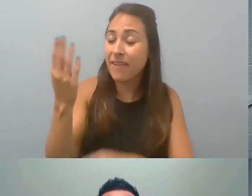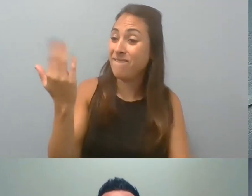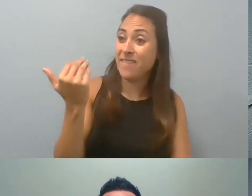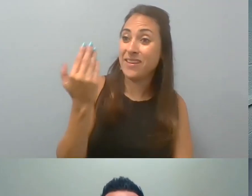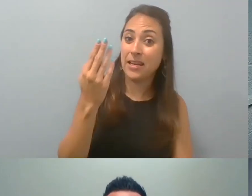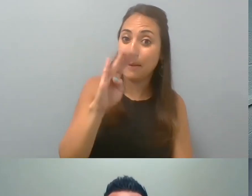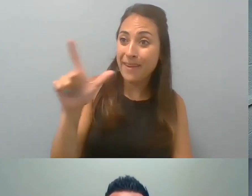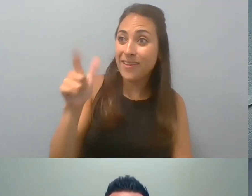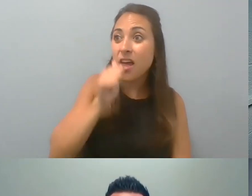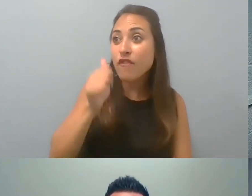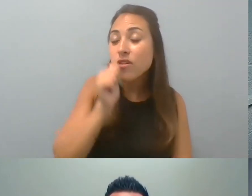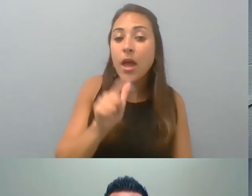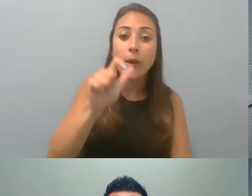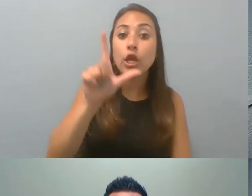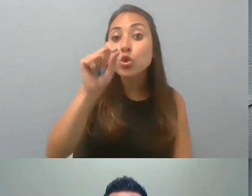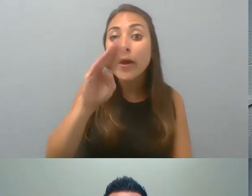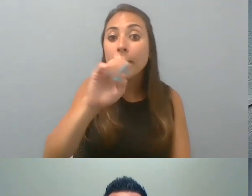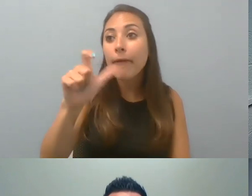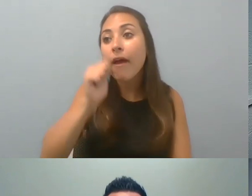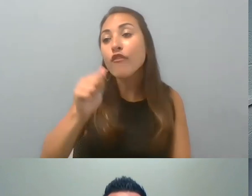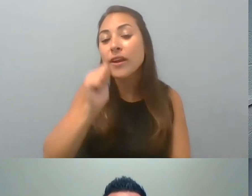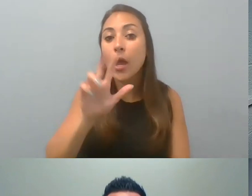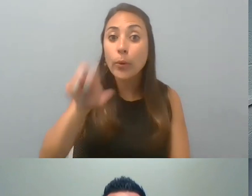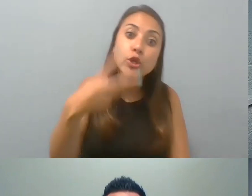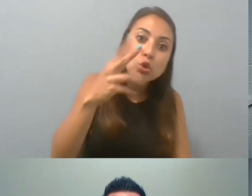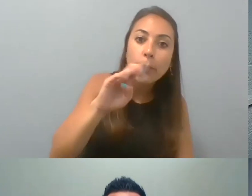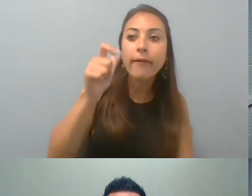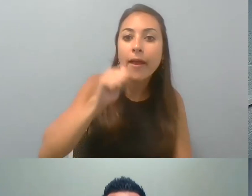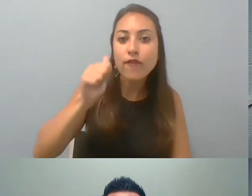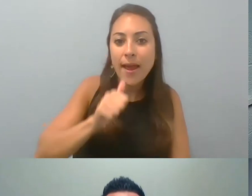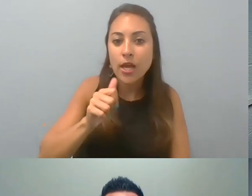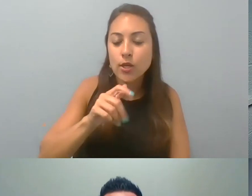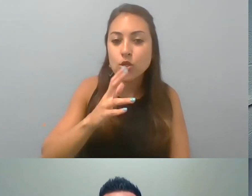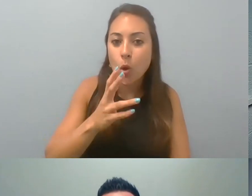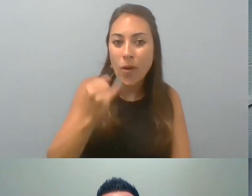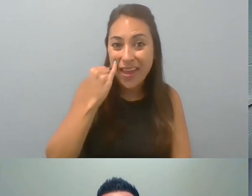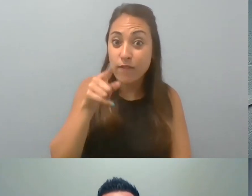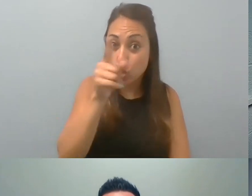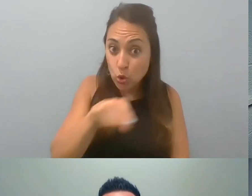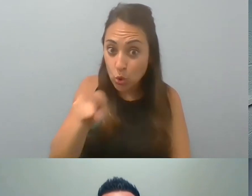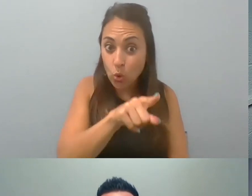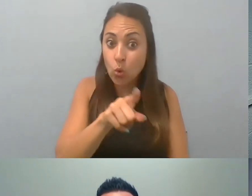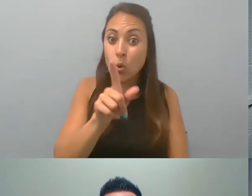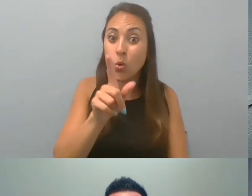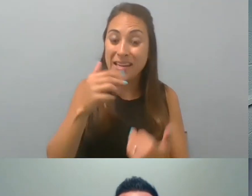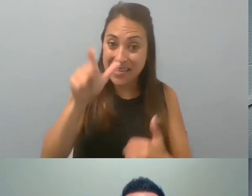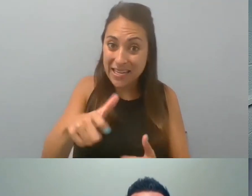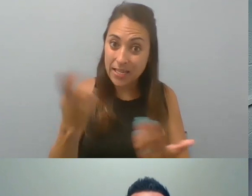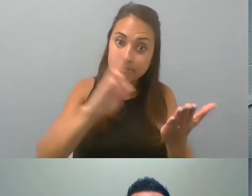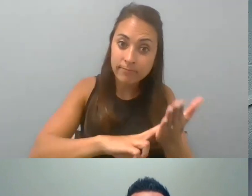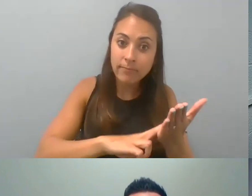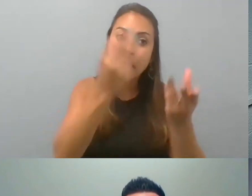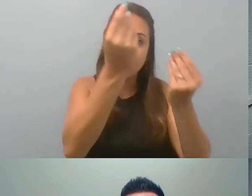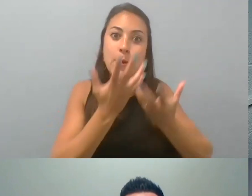a day, or we need 20, or we need 2. So indicating that you are on that plan helps us a